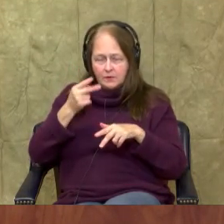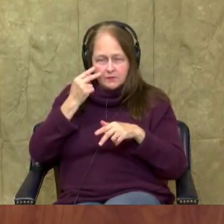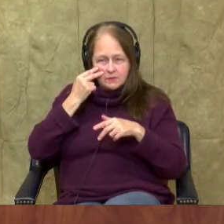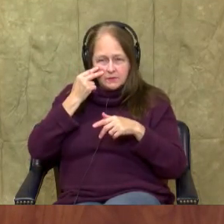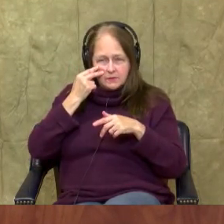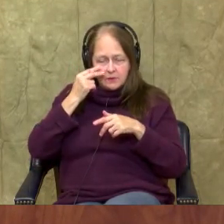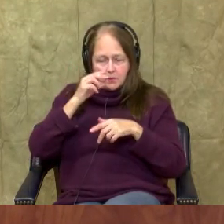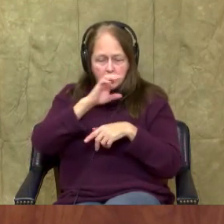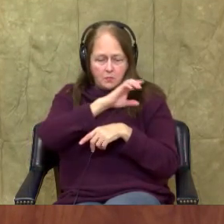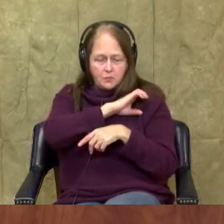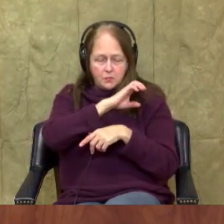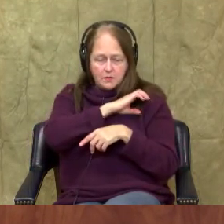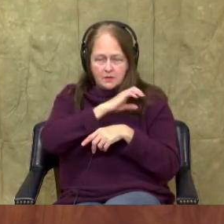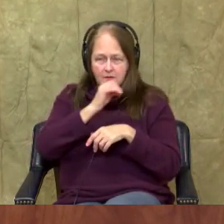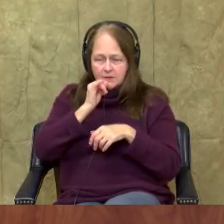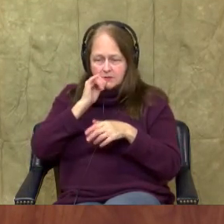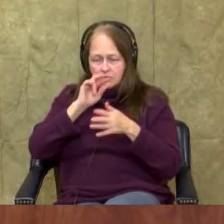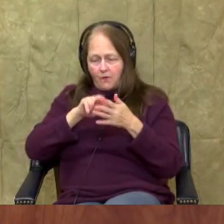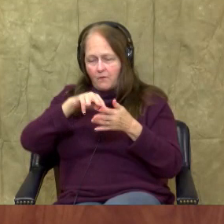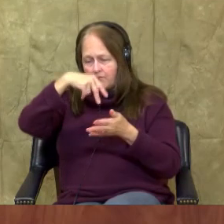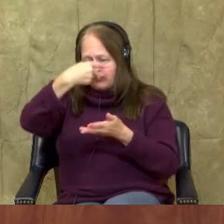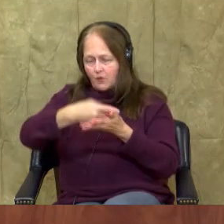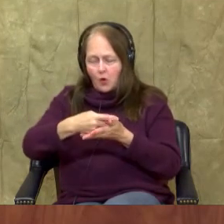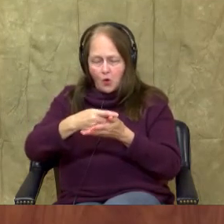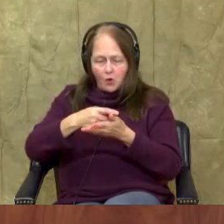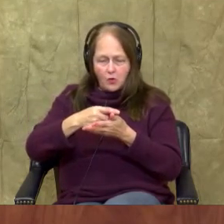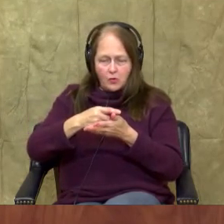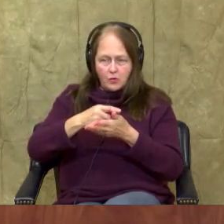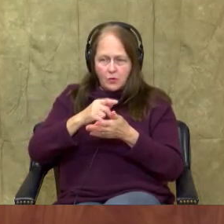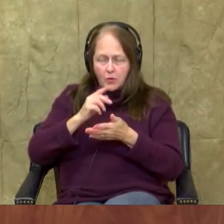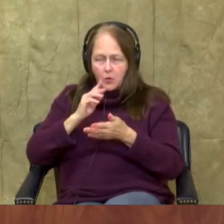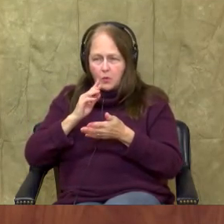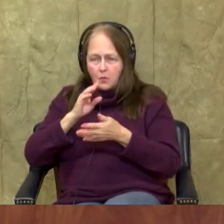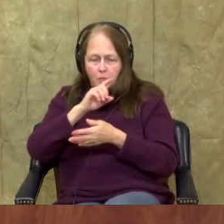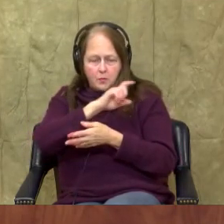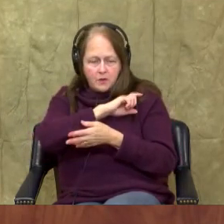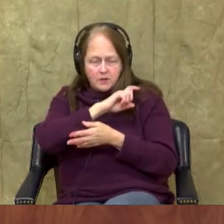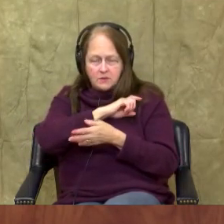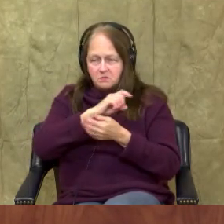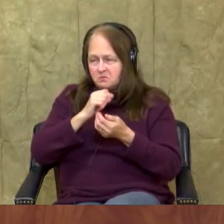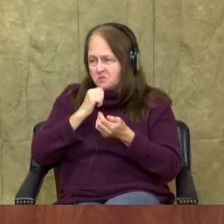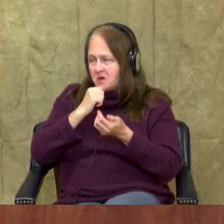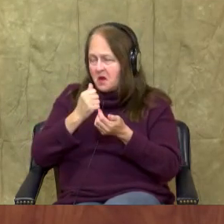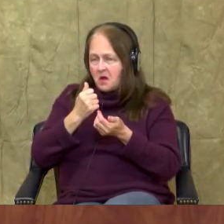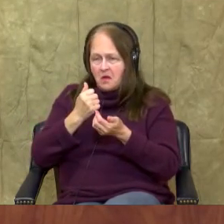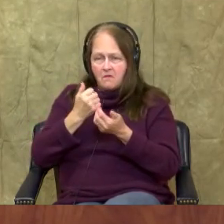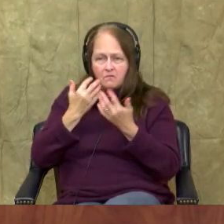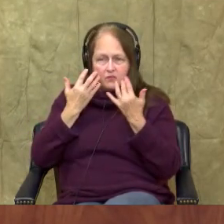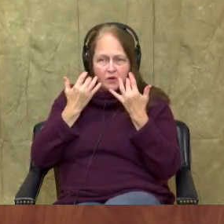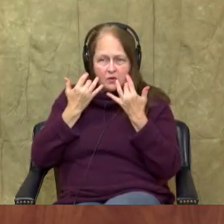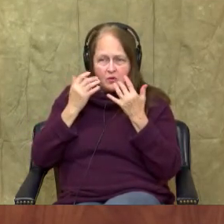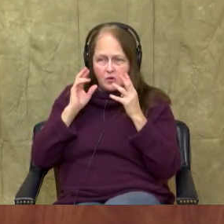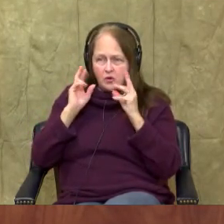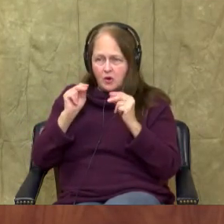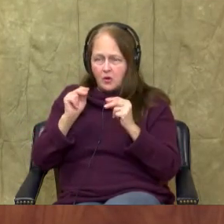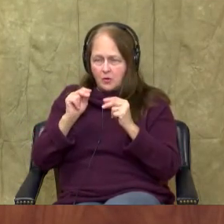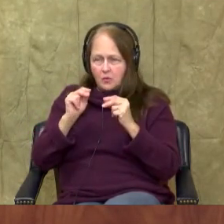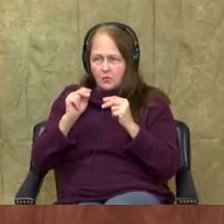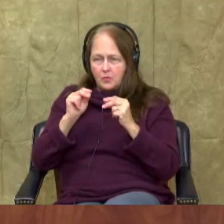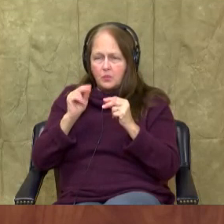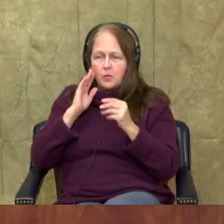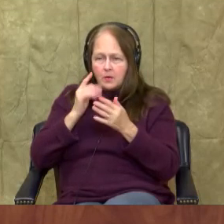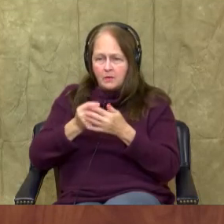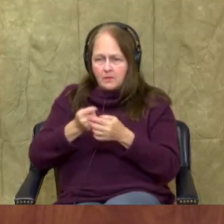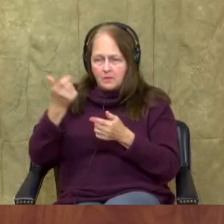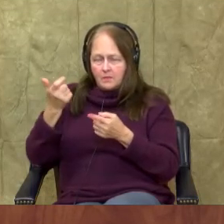that this police officer was tripping over something, that he wasn't pleasant to be around? The answer is no, then we can